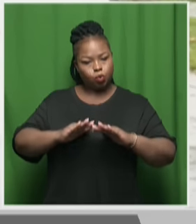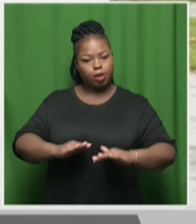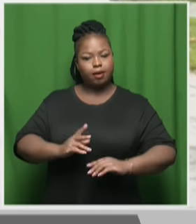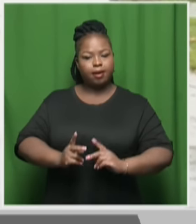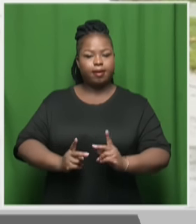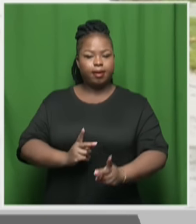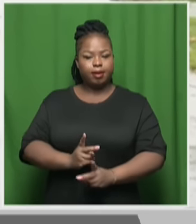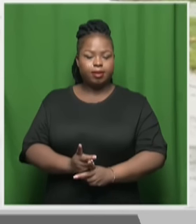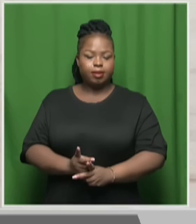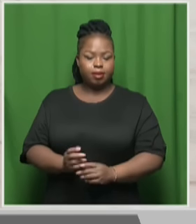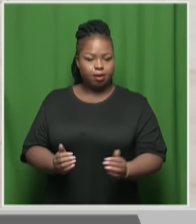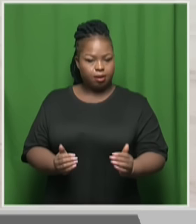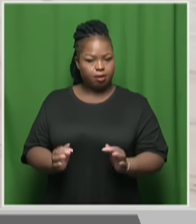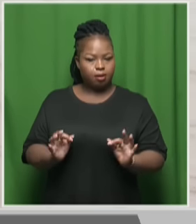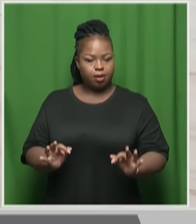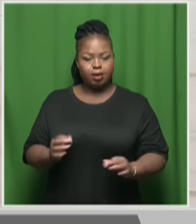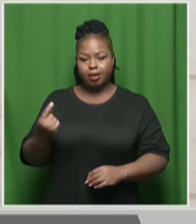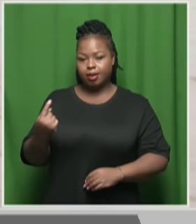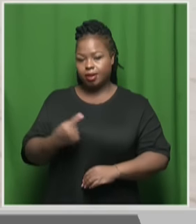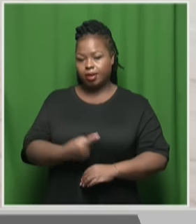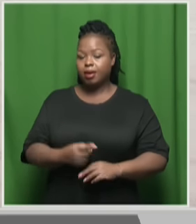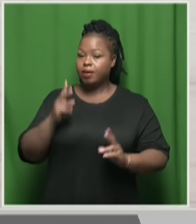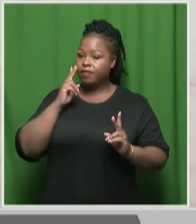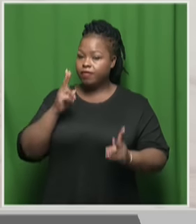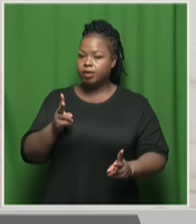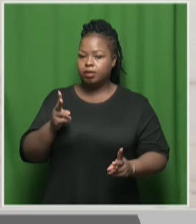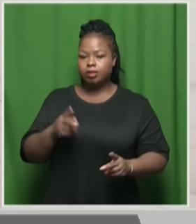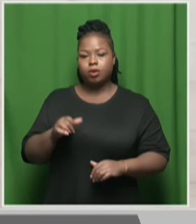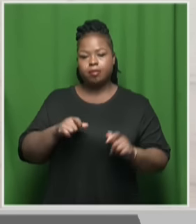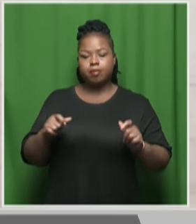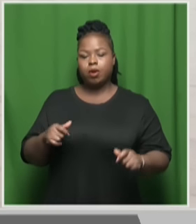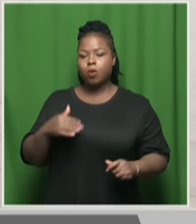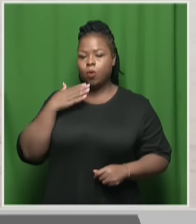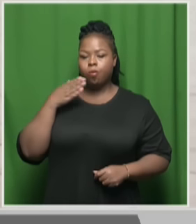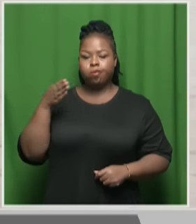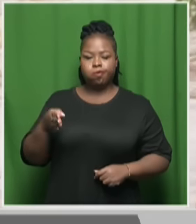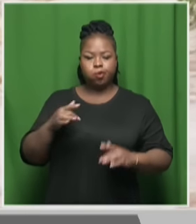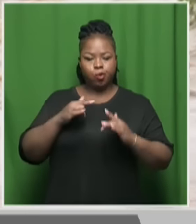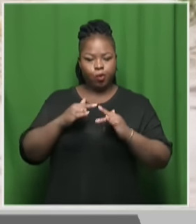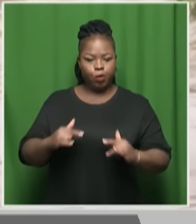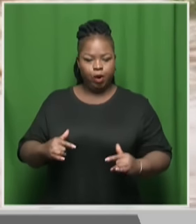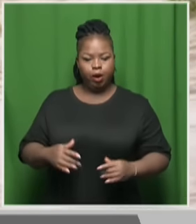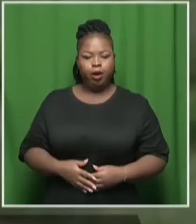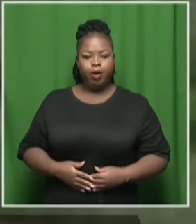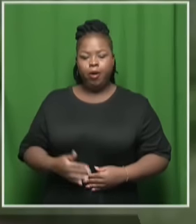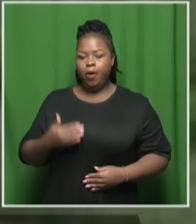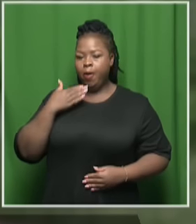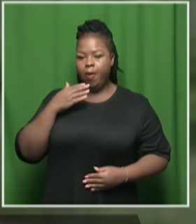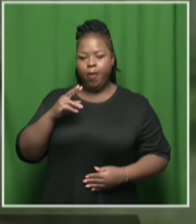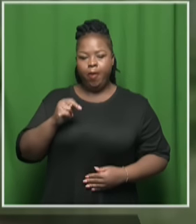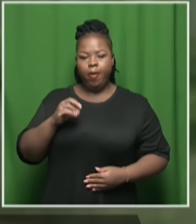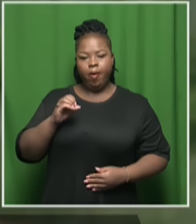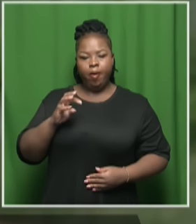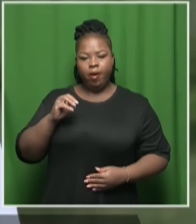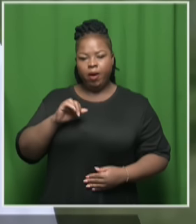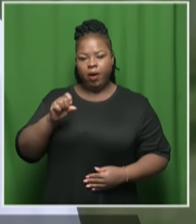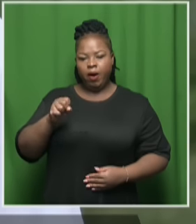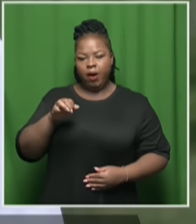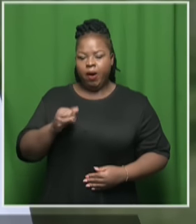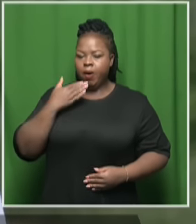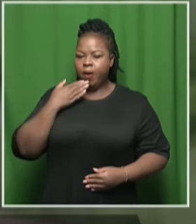they allow day visitors or people in the camps that are currently flooded. But let's talk to Nomkosi Tsabalala, the CEO